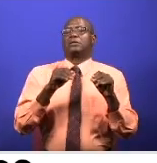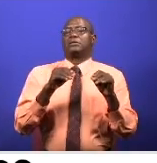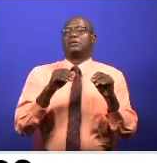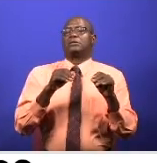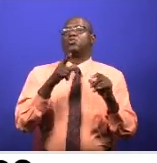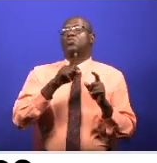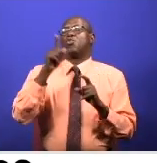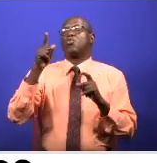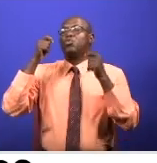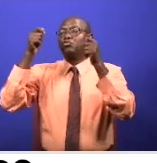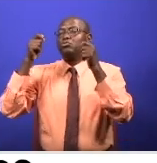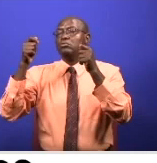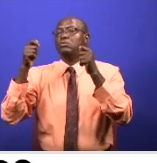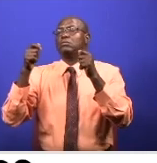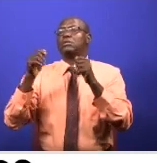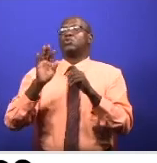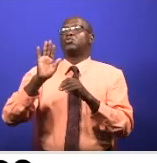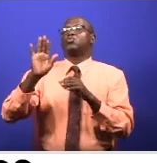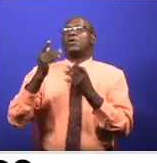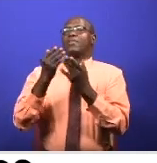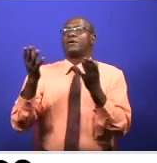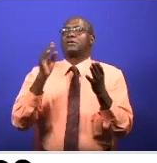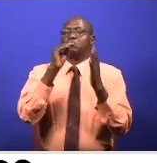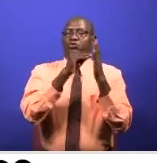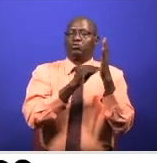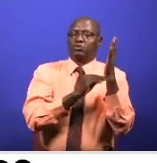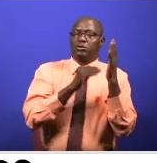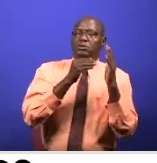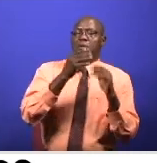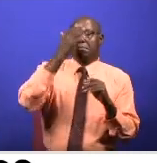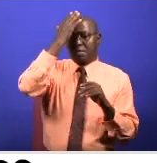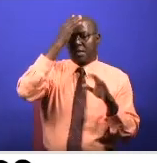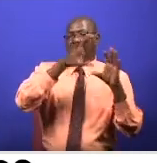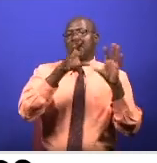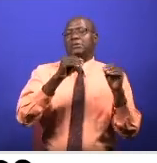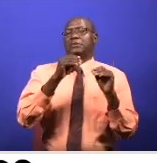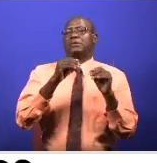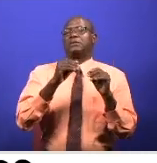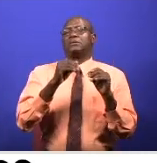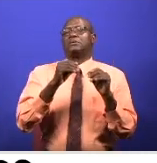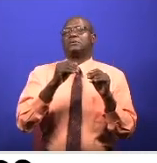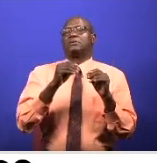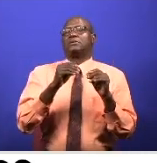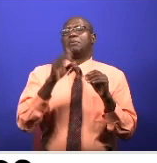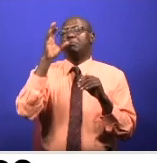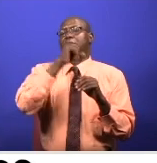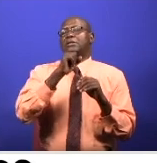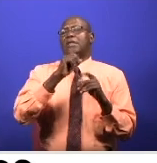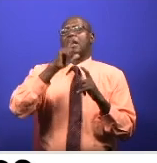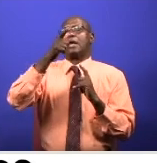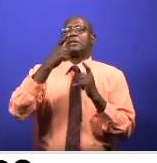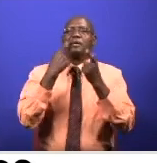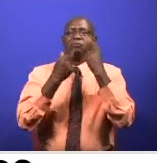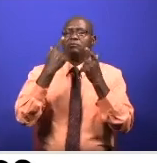ya maendeleo mkose kuweka kwa budget on Monday, alafu mkuje mwanze kulia tena ati hamjapata maendeleo